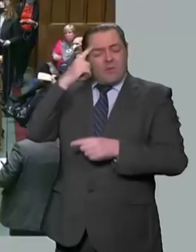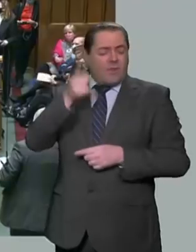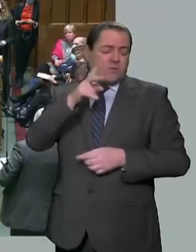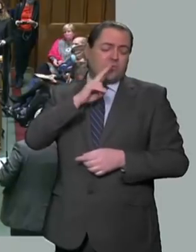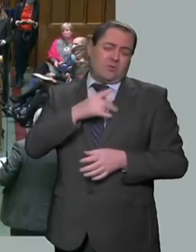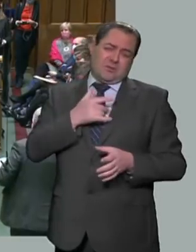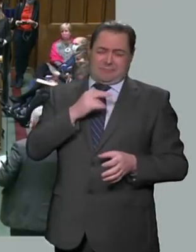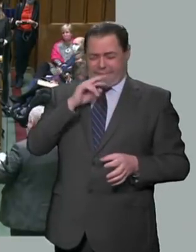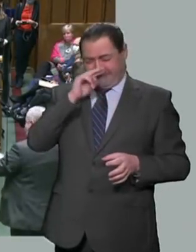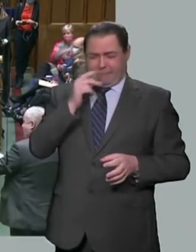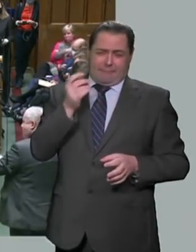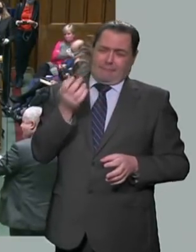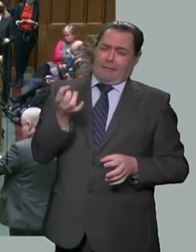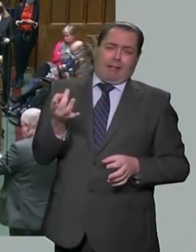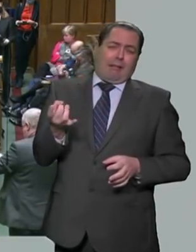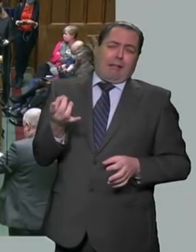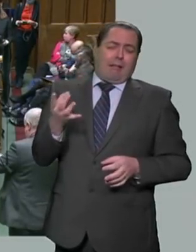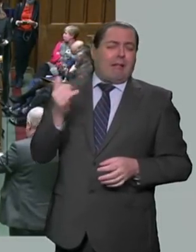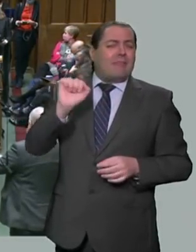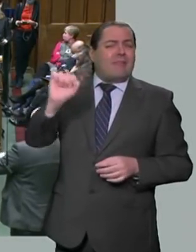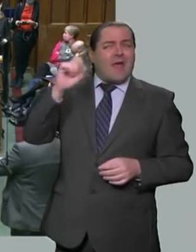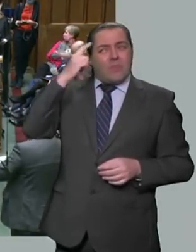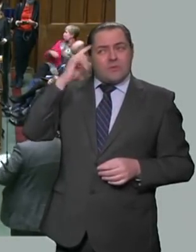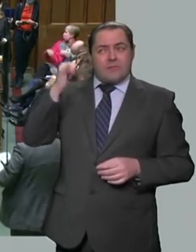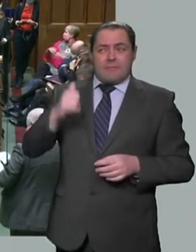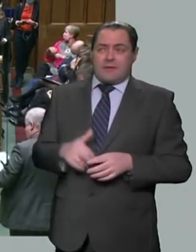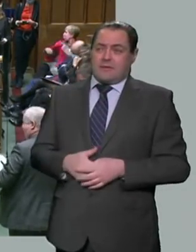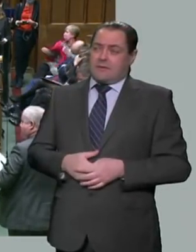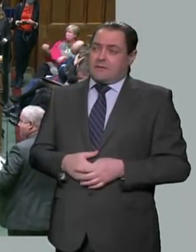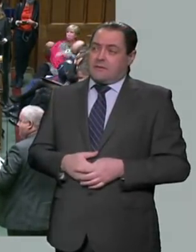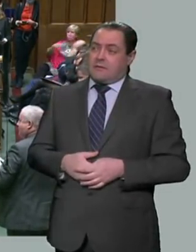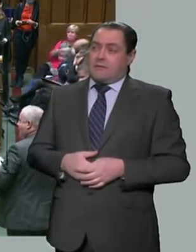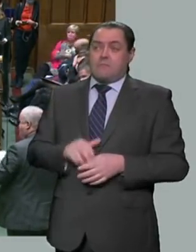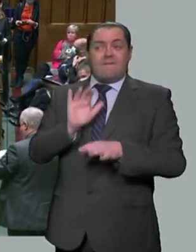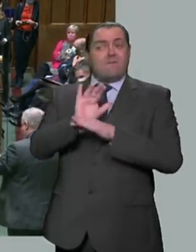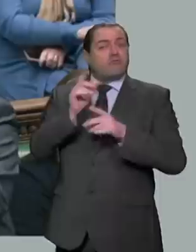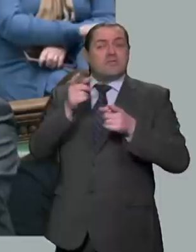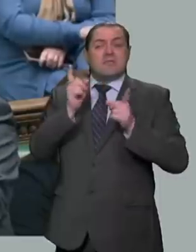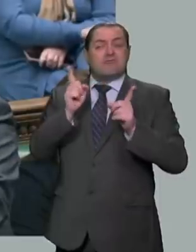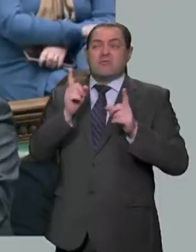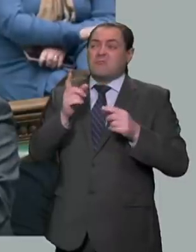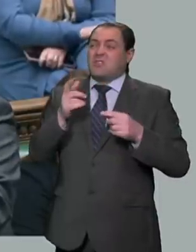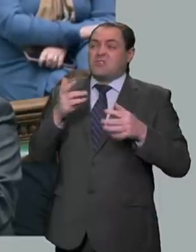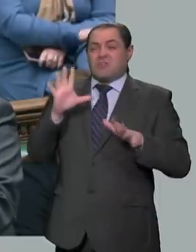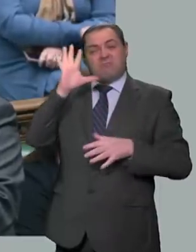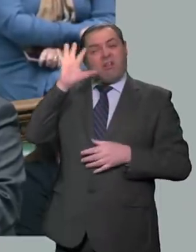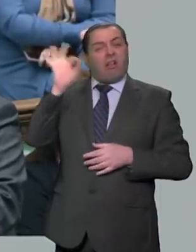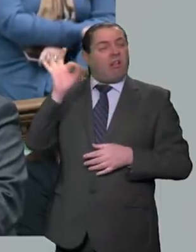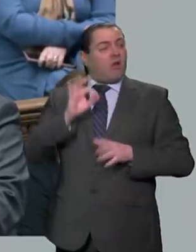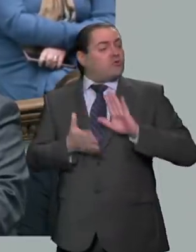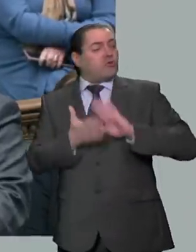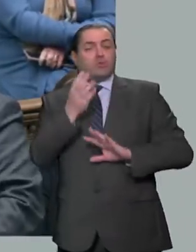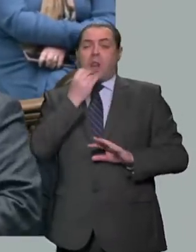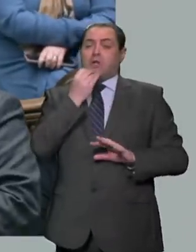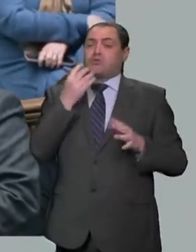the Foreign Secretary, it is just another taxpayer-funded lunch in Mayfair.